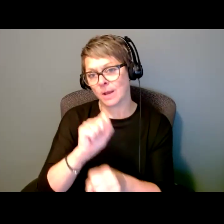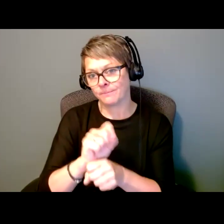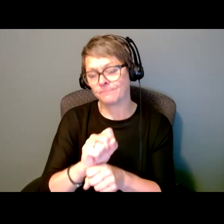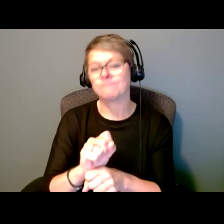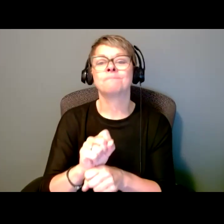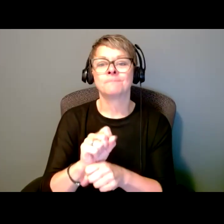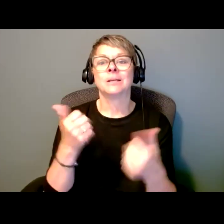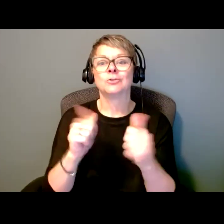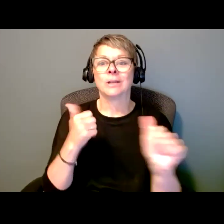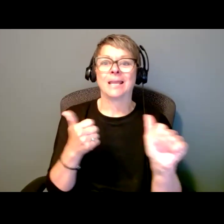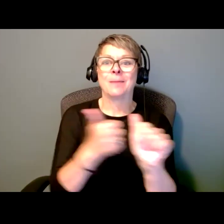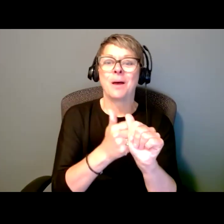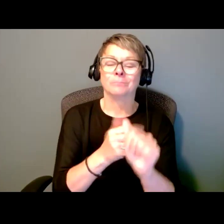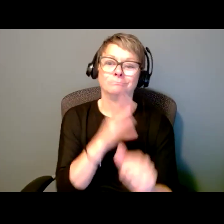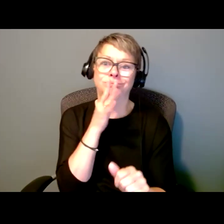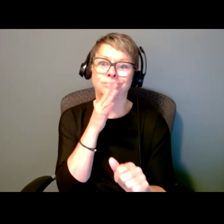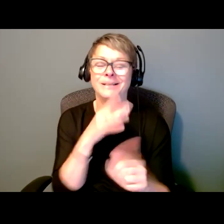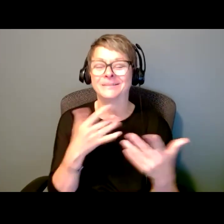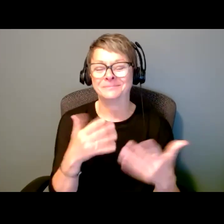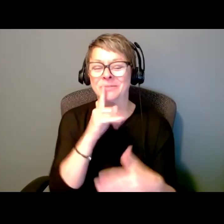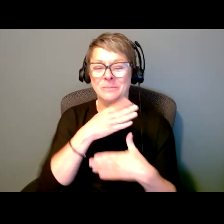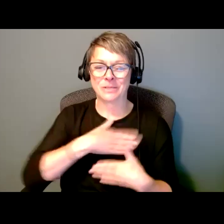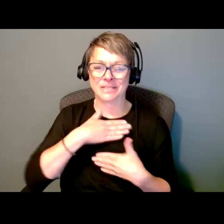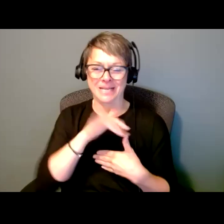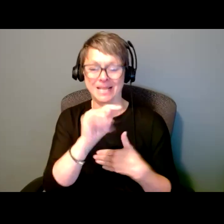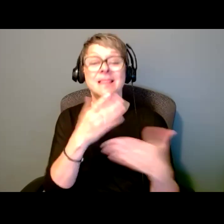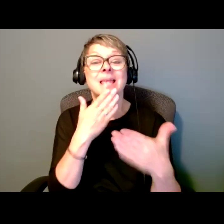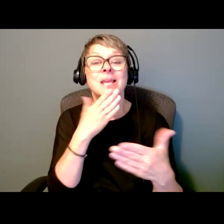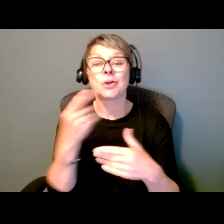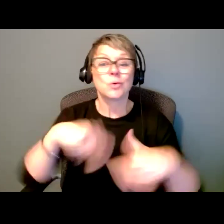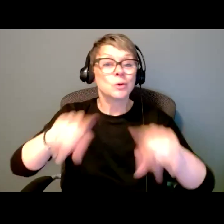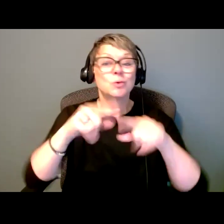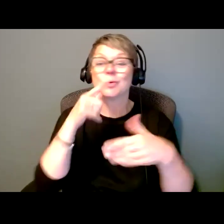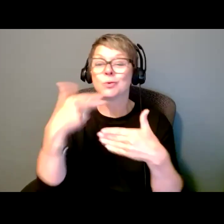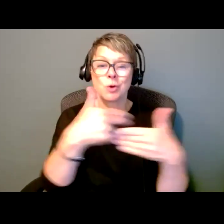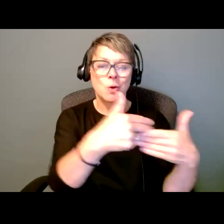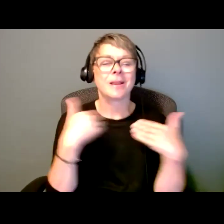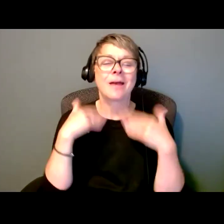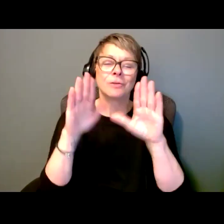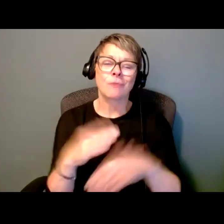keep up to our pace. So I appreciate it. And thank you for everybody attending. Have a great day.